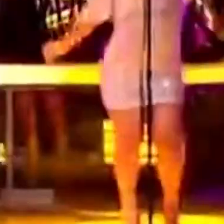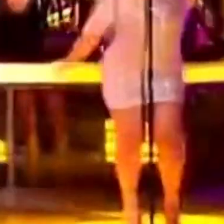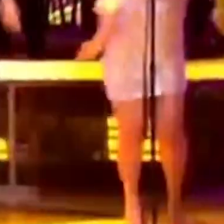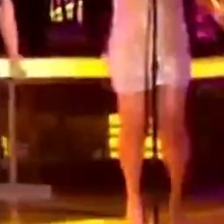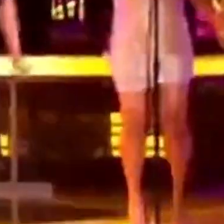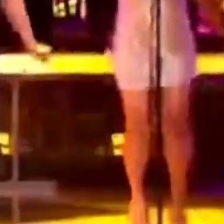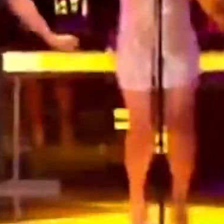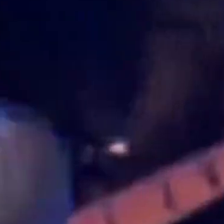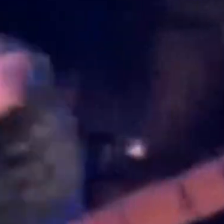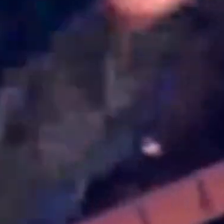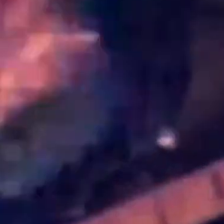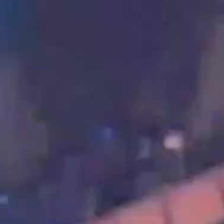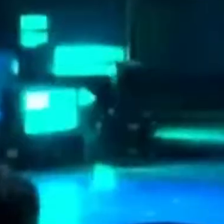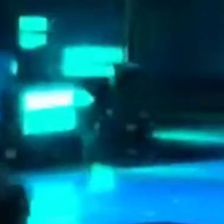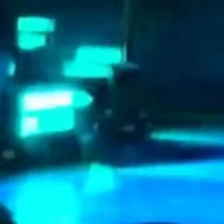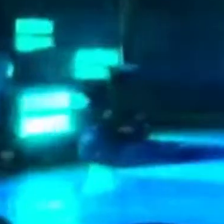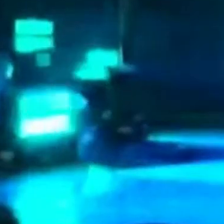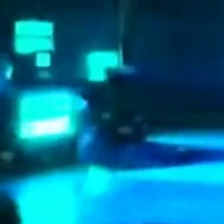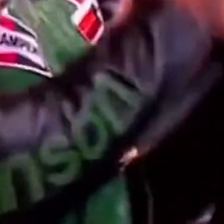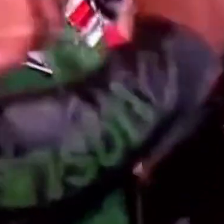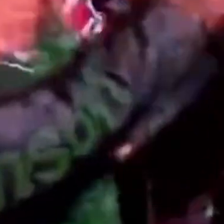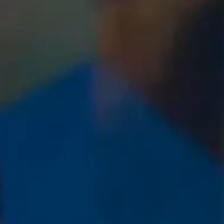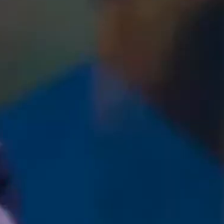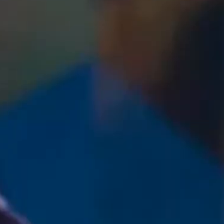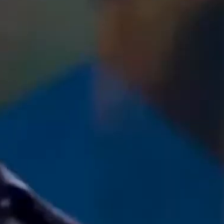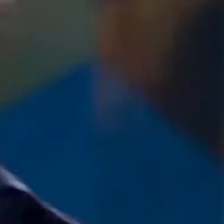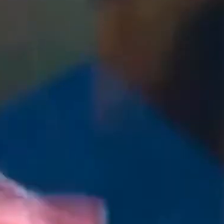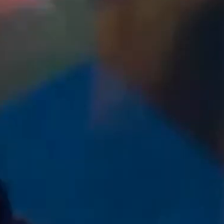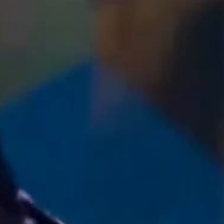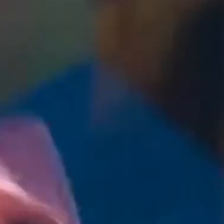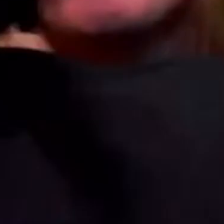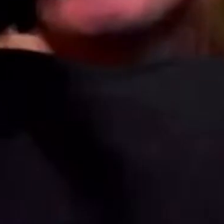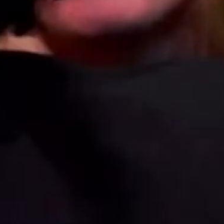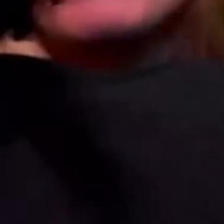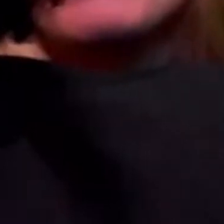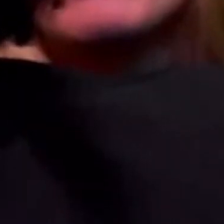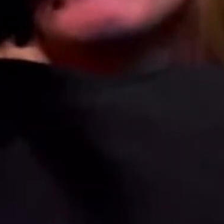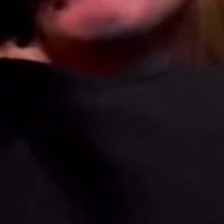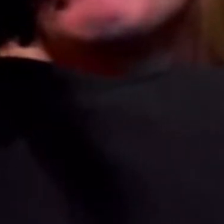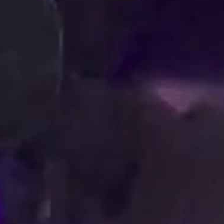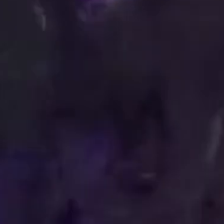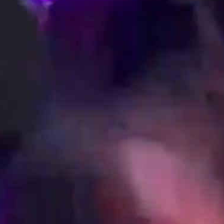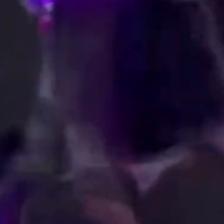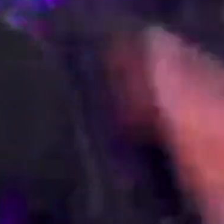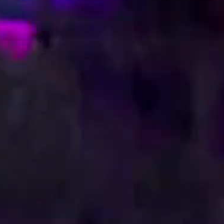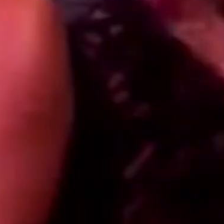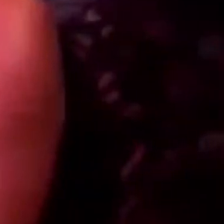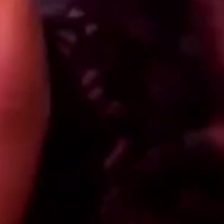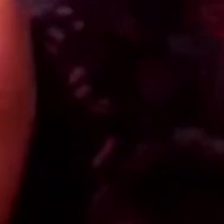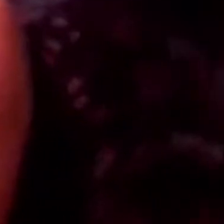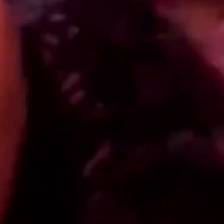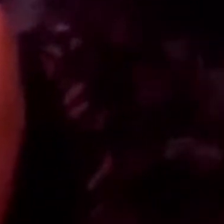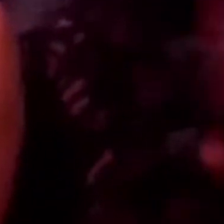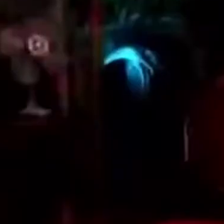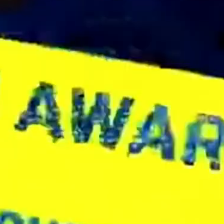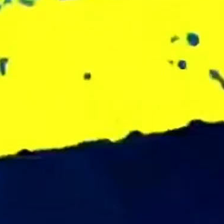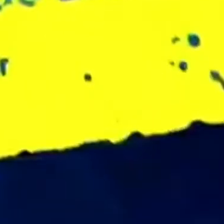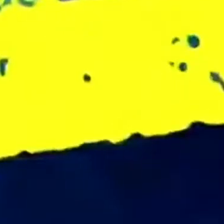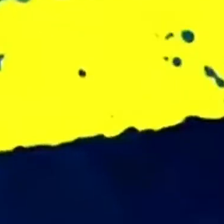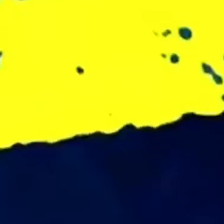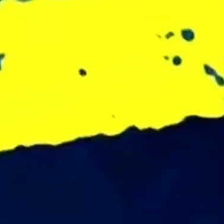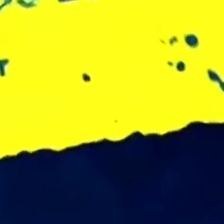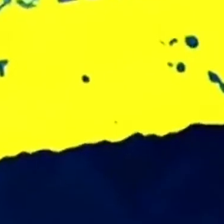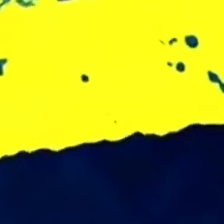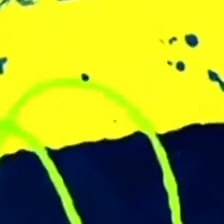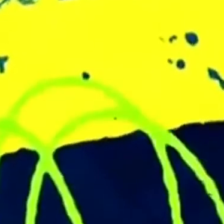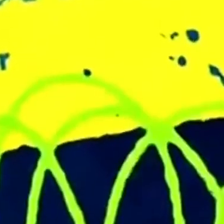and we own it. We devote it. We black and we proud. BET, and it's loud. The music, the magic,